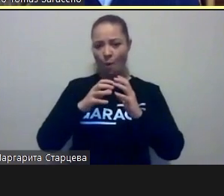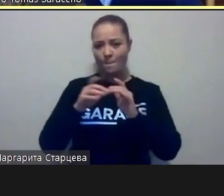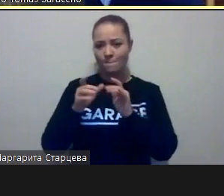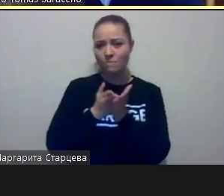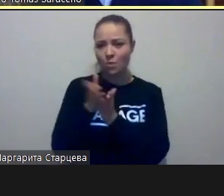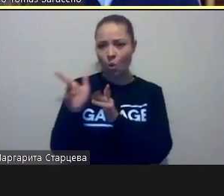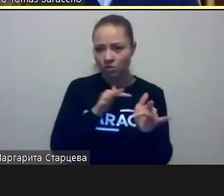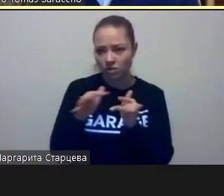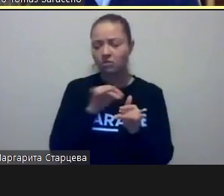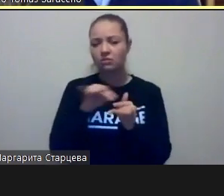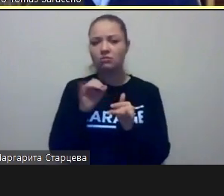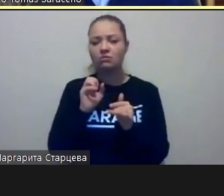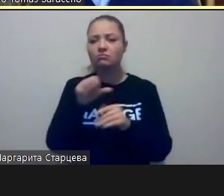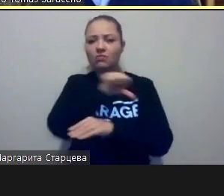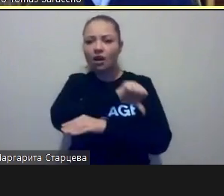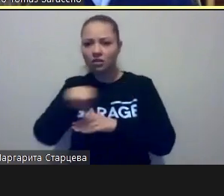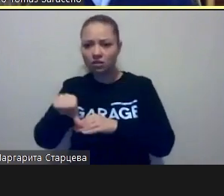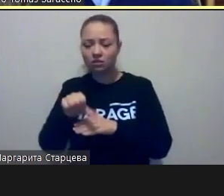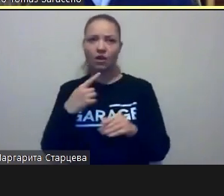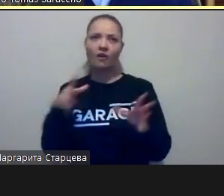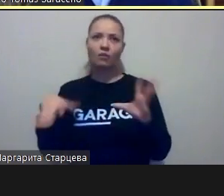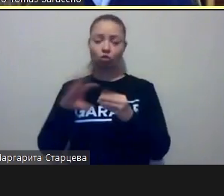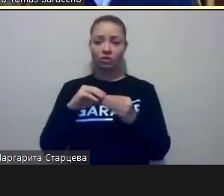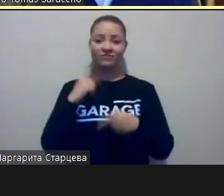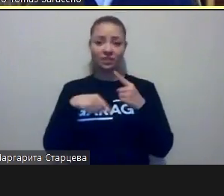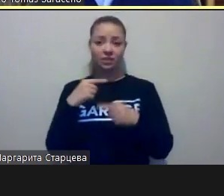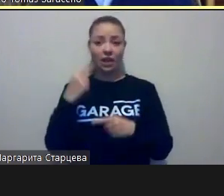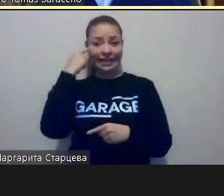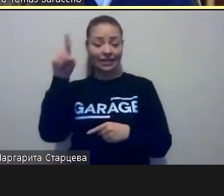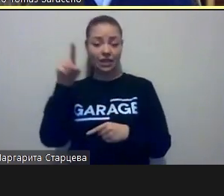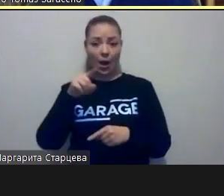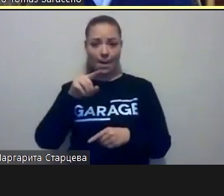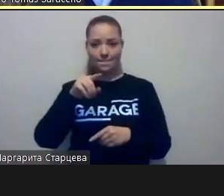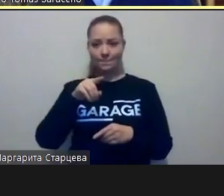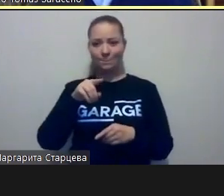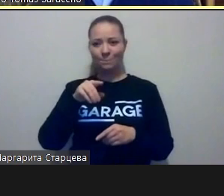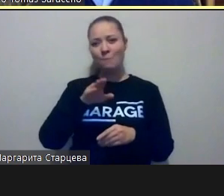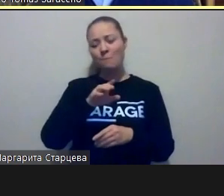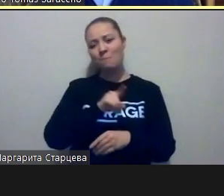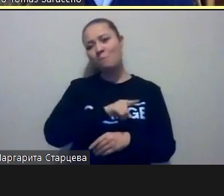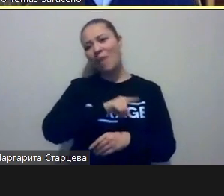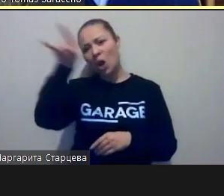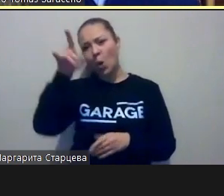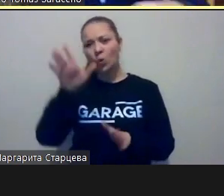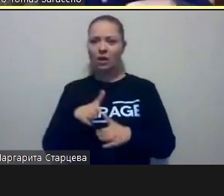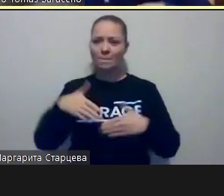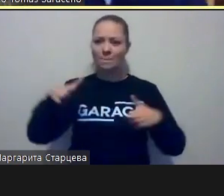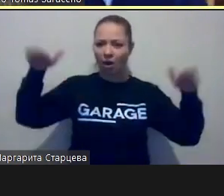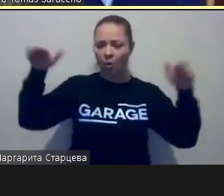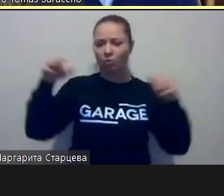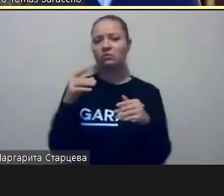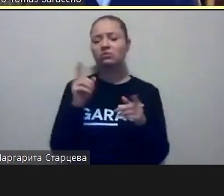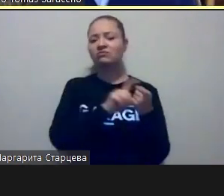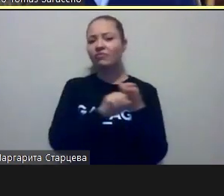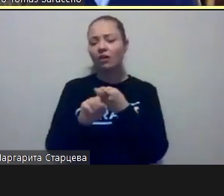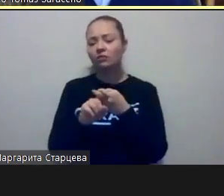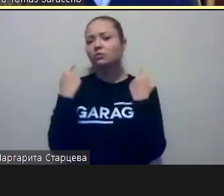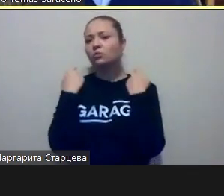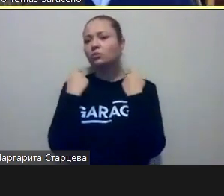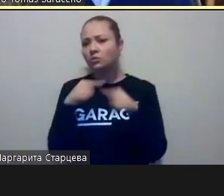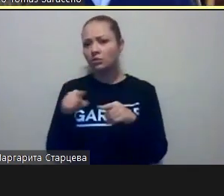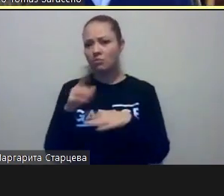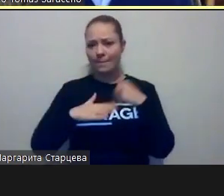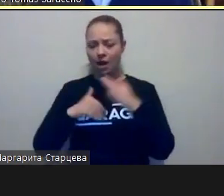always entangled with other forms of practice, and this means it's quite difficult to disentangle them. And what we will